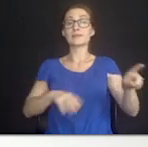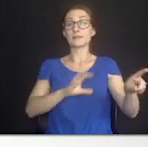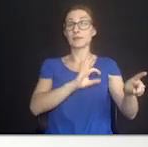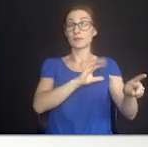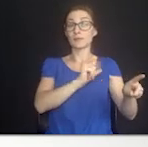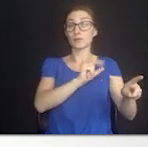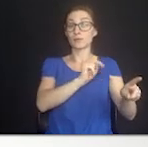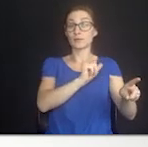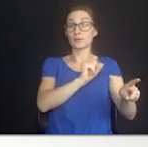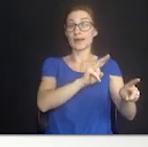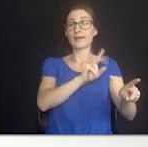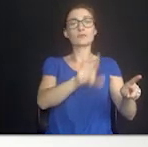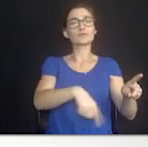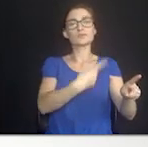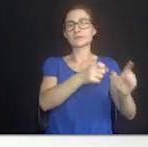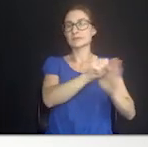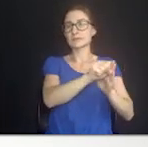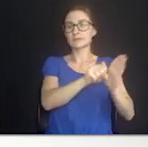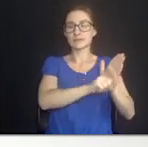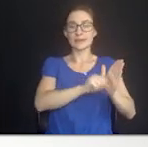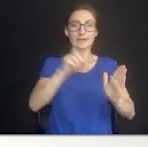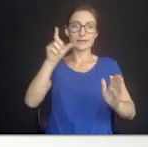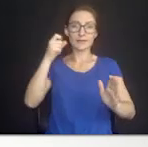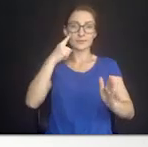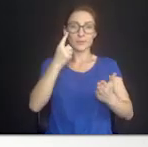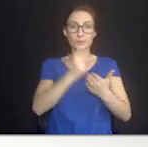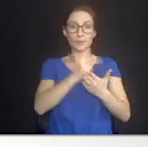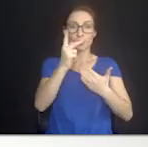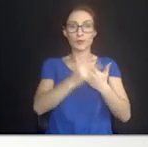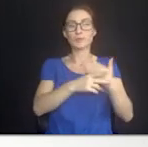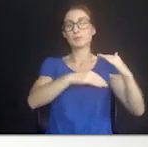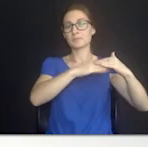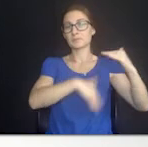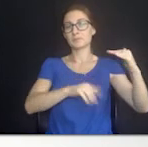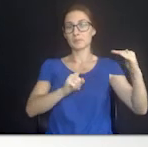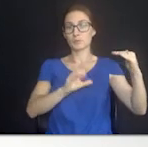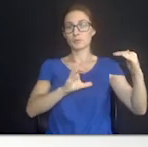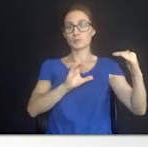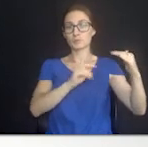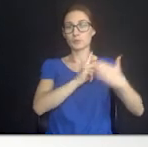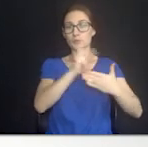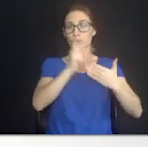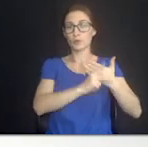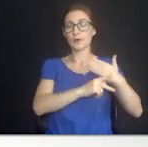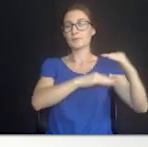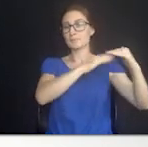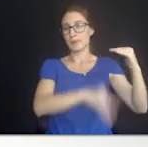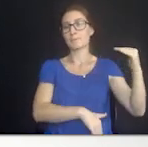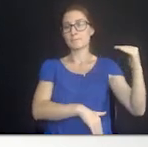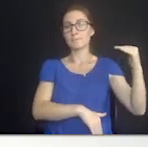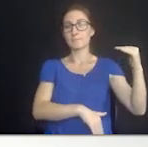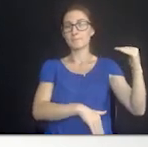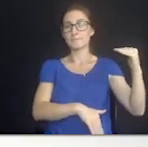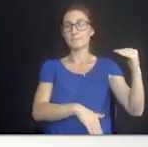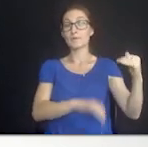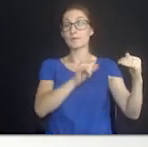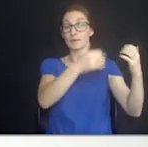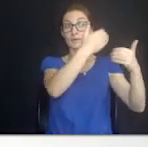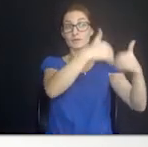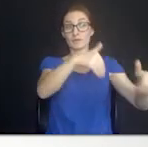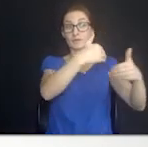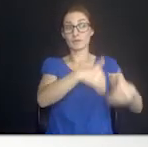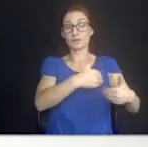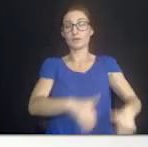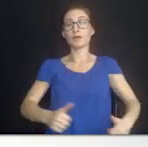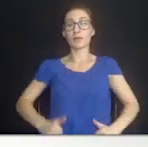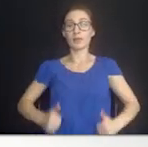database, the Florida Navigator is strictly state government programs, has less than 100 programs in that database, and it's sorted